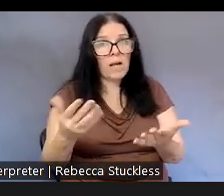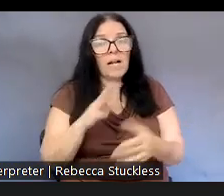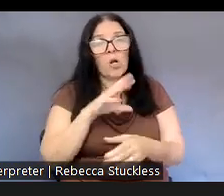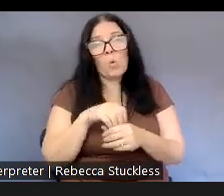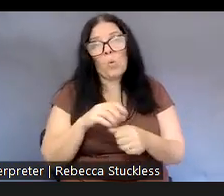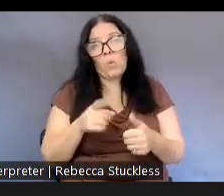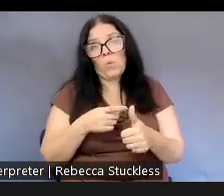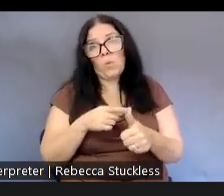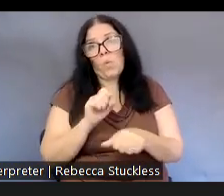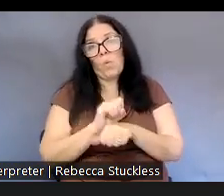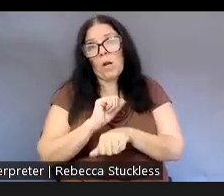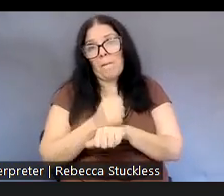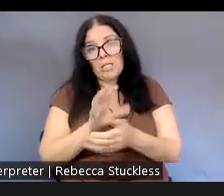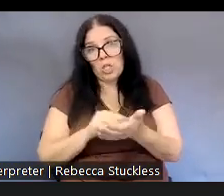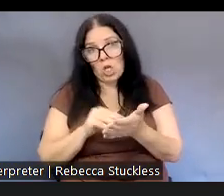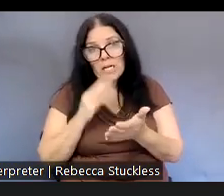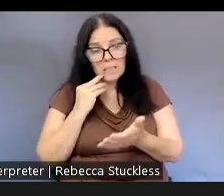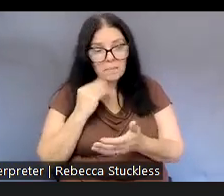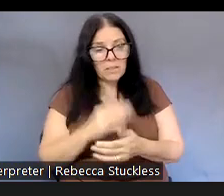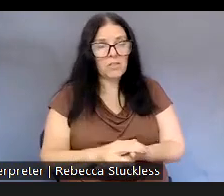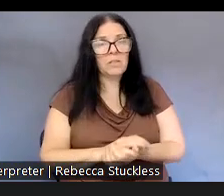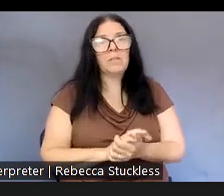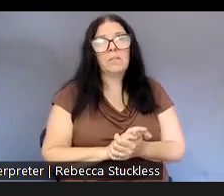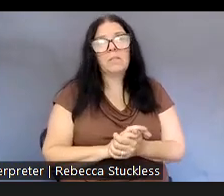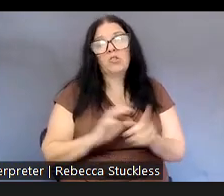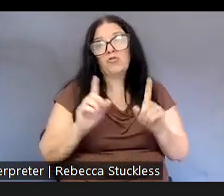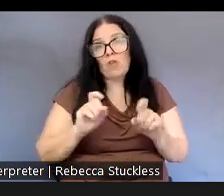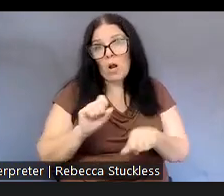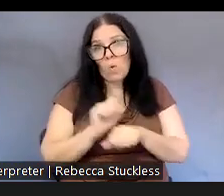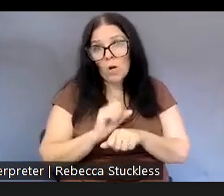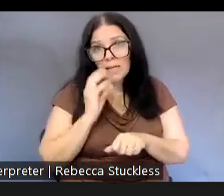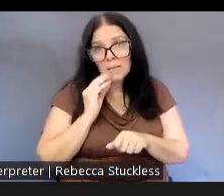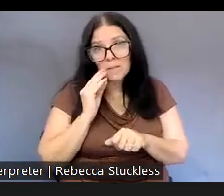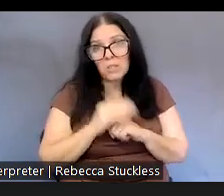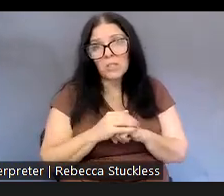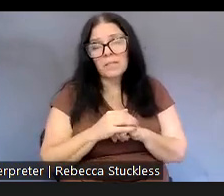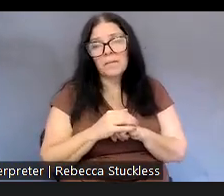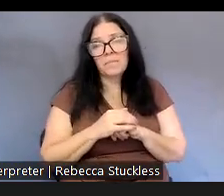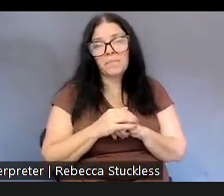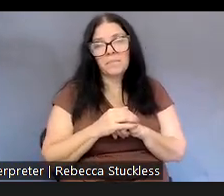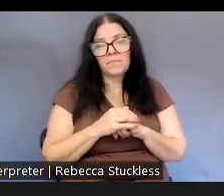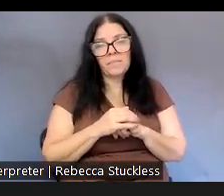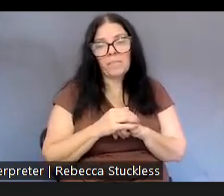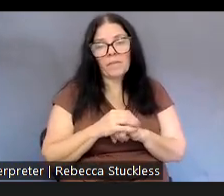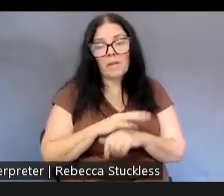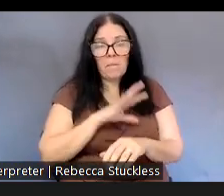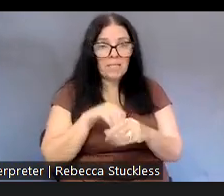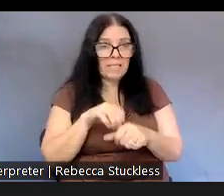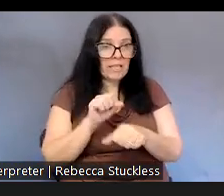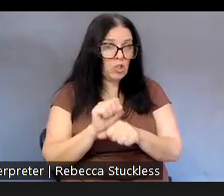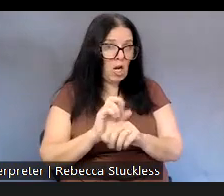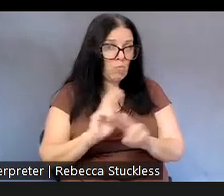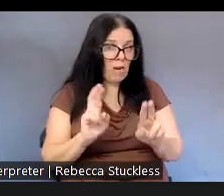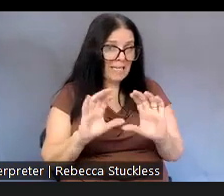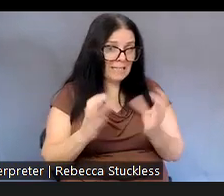work-based learning experiences, trial work experiences, participation in the job readiness